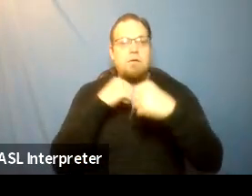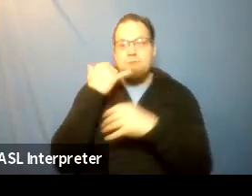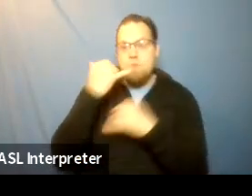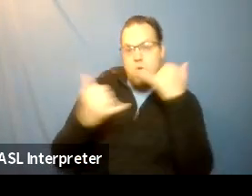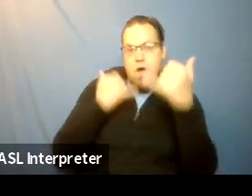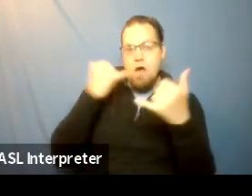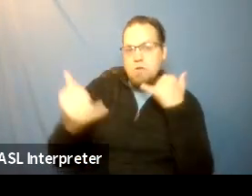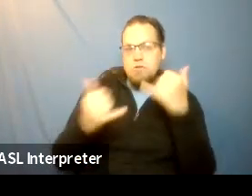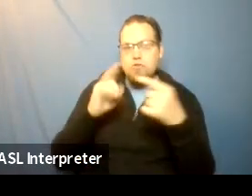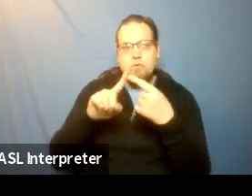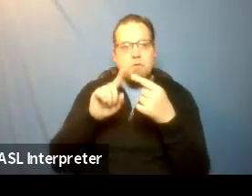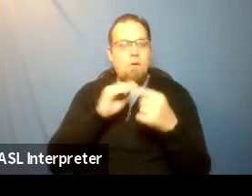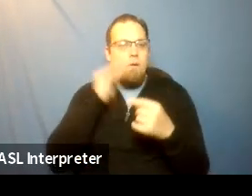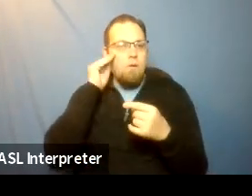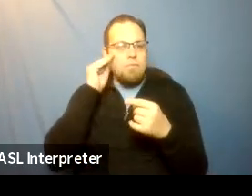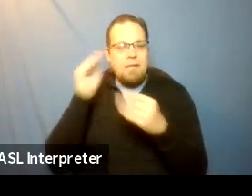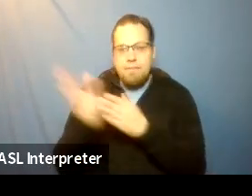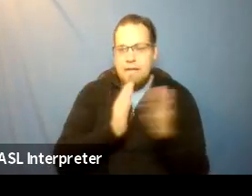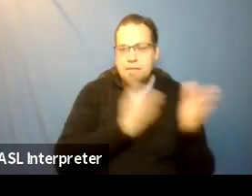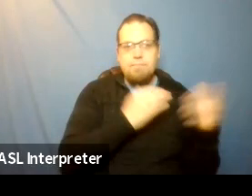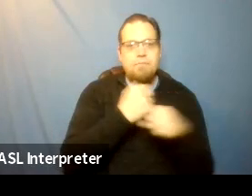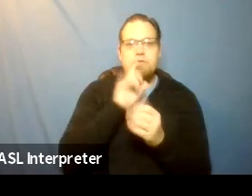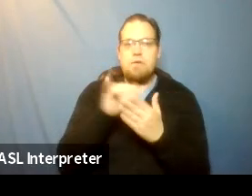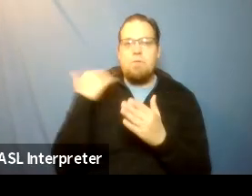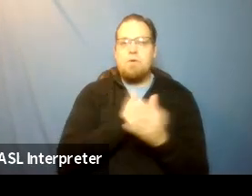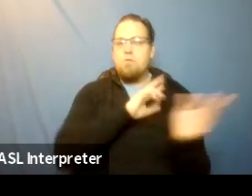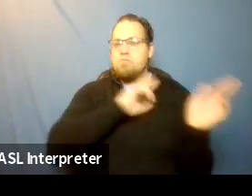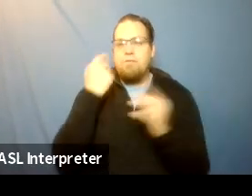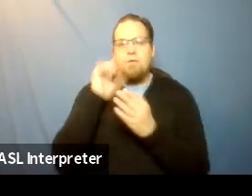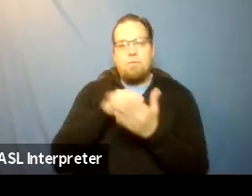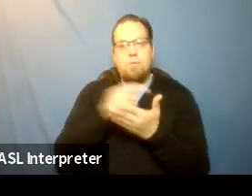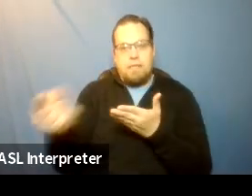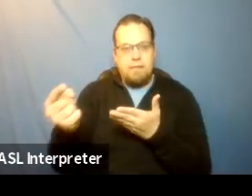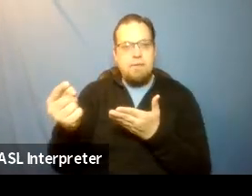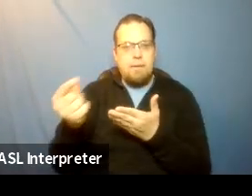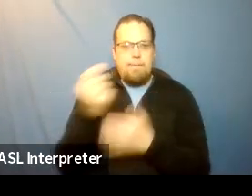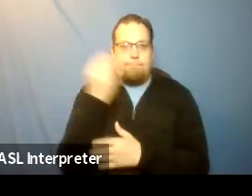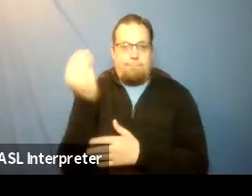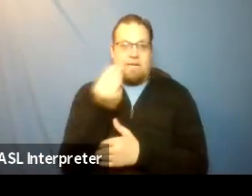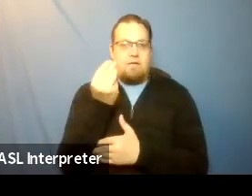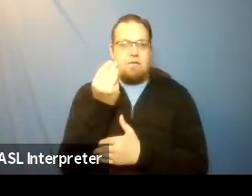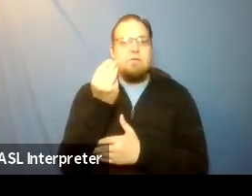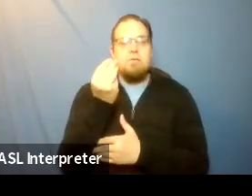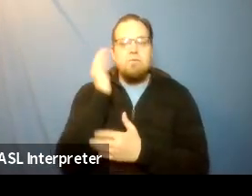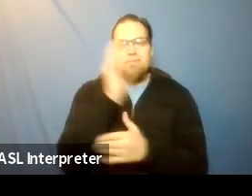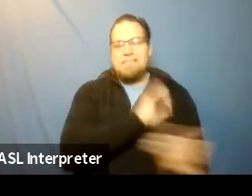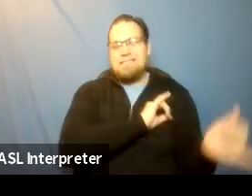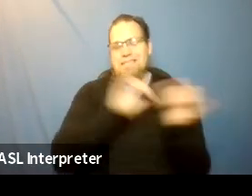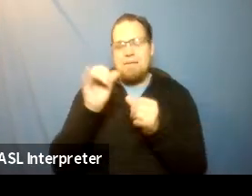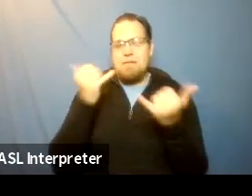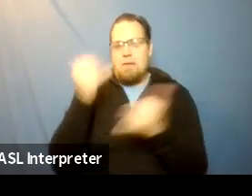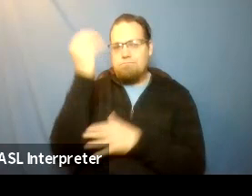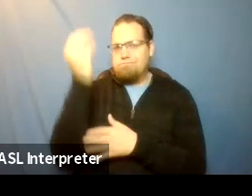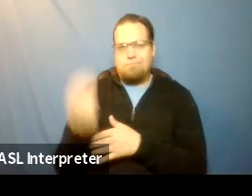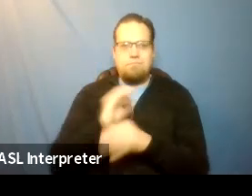home, get planning done, and make sure we're ready for the week. So Mondays will look basically like they are now.